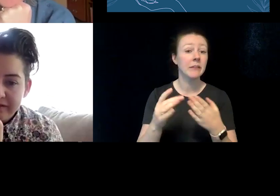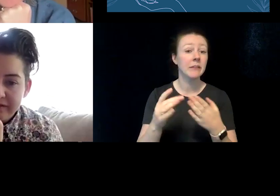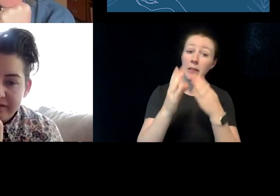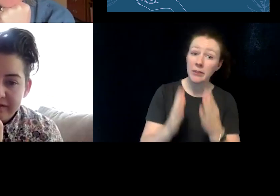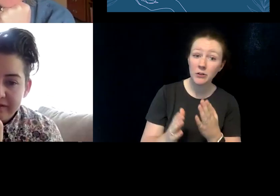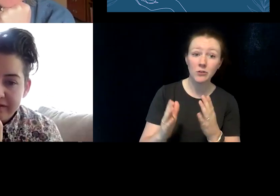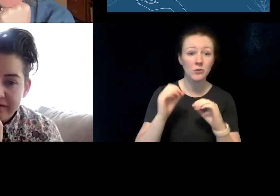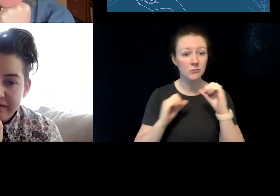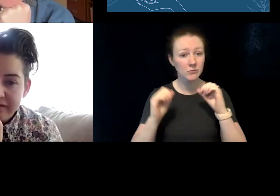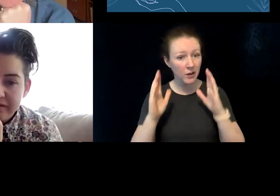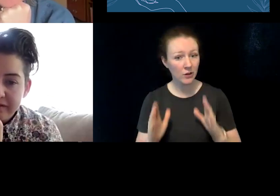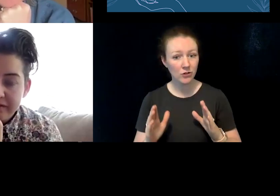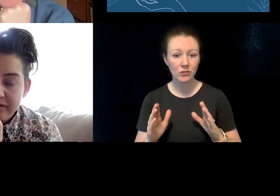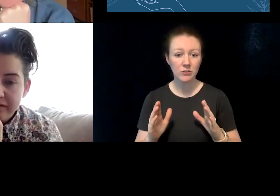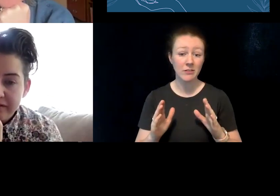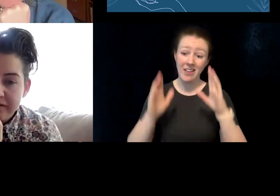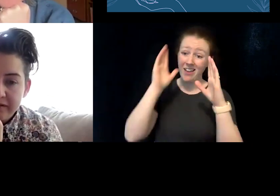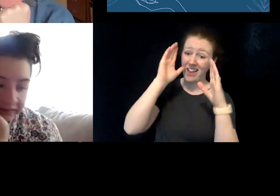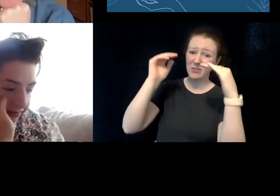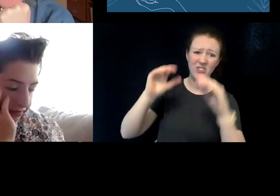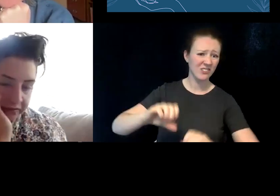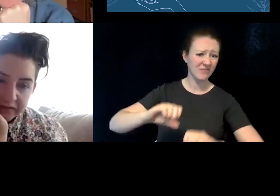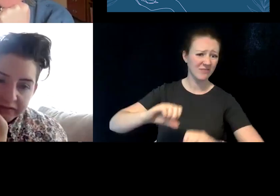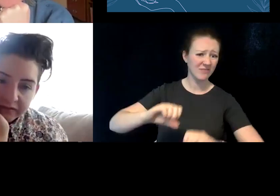as leaders too. A lot of times, you know, we set out